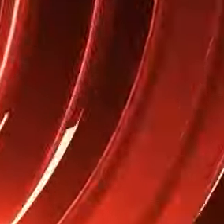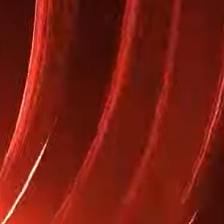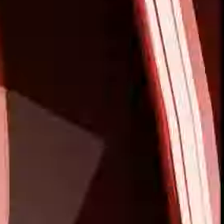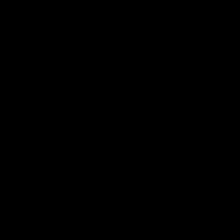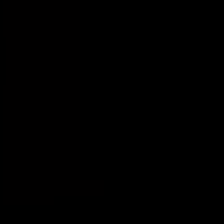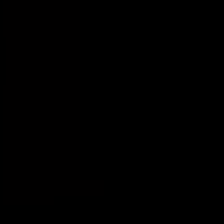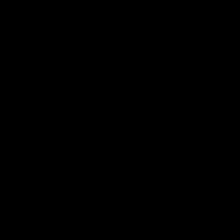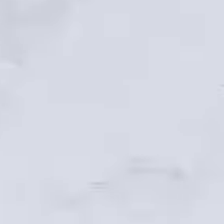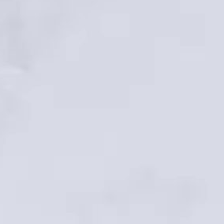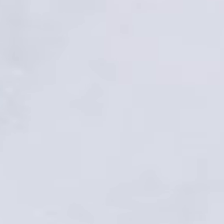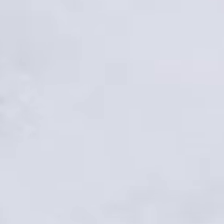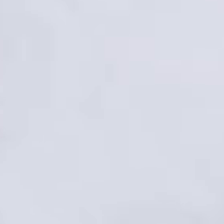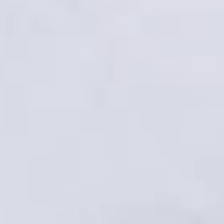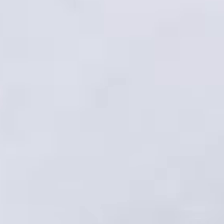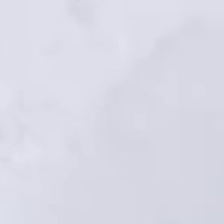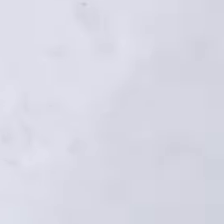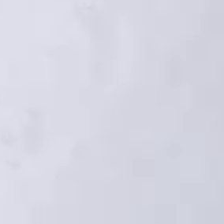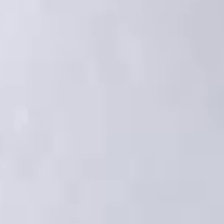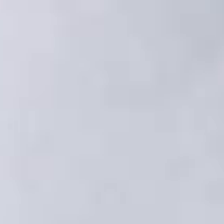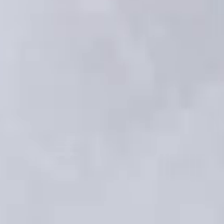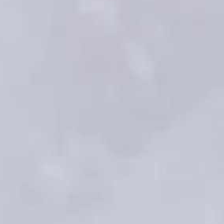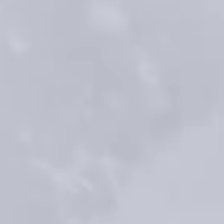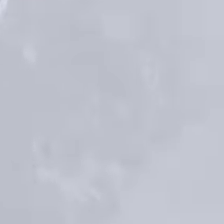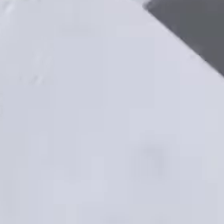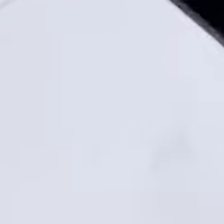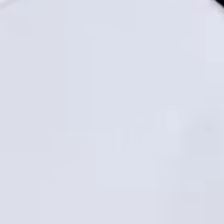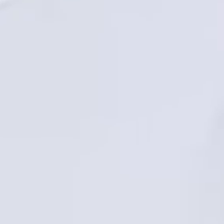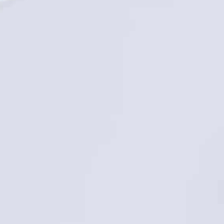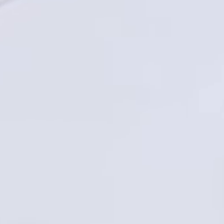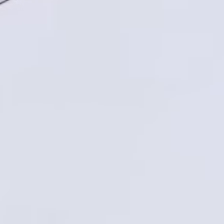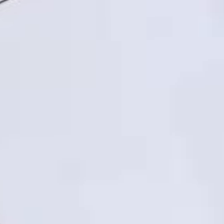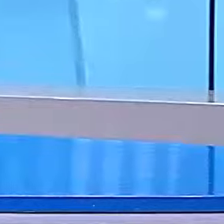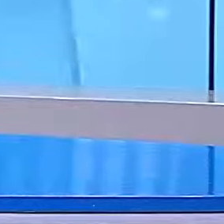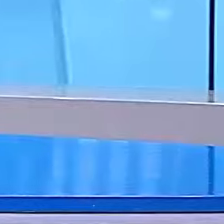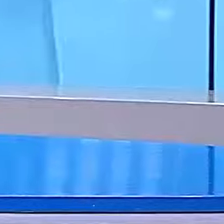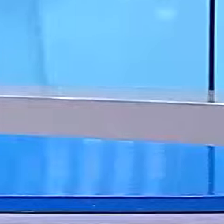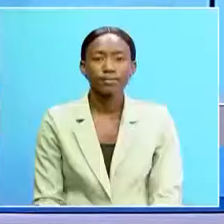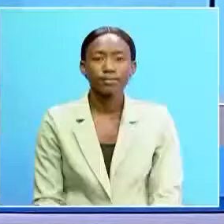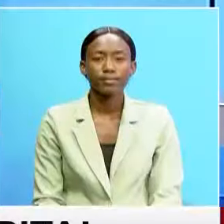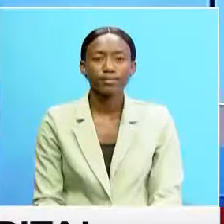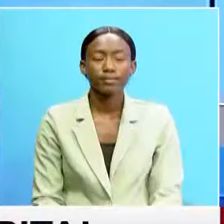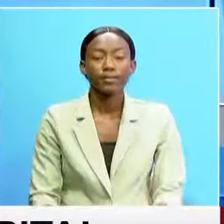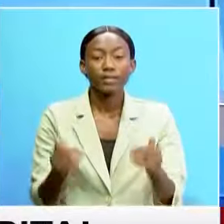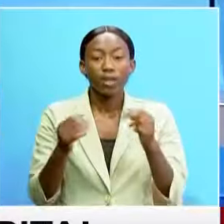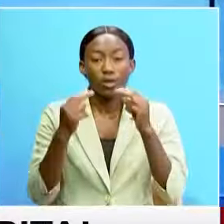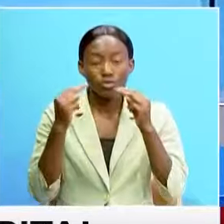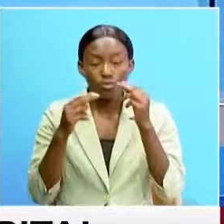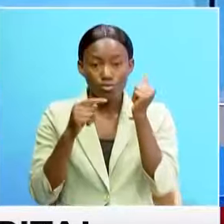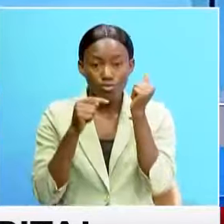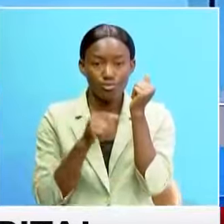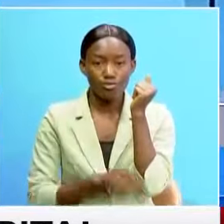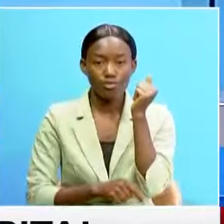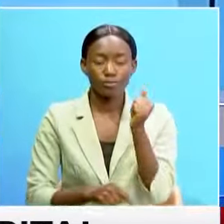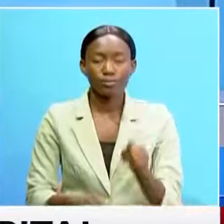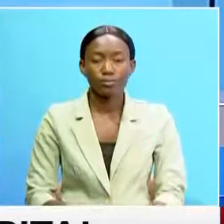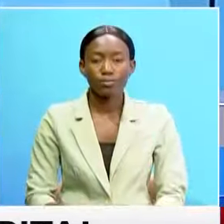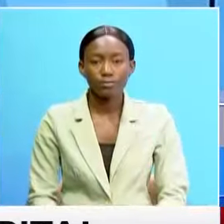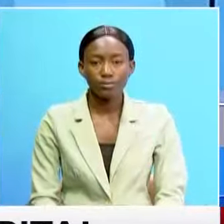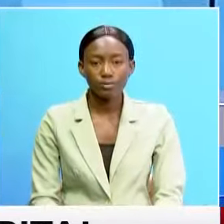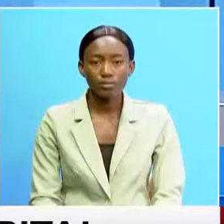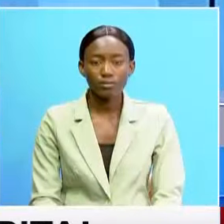And Samkonga takes second in men's diamond league sprint. The news in detail. President